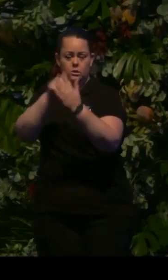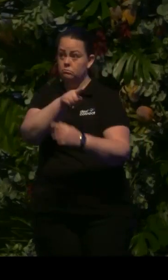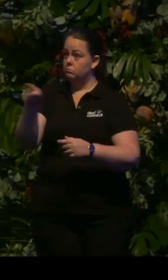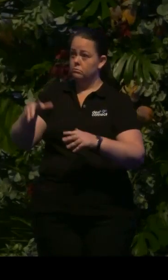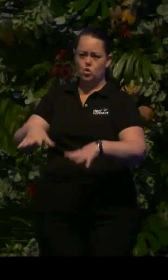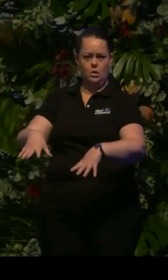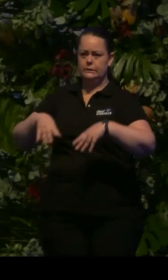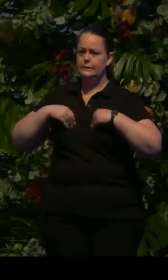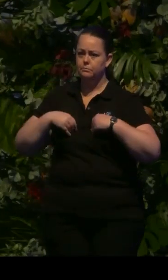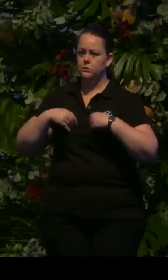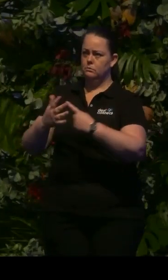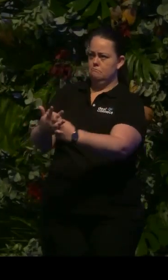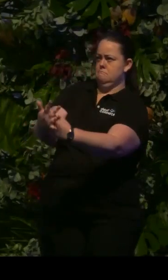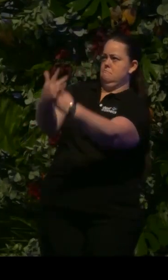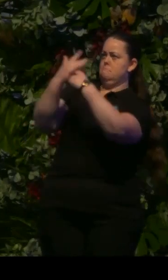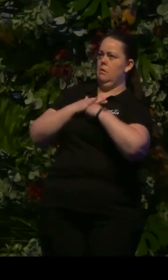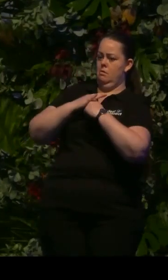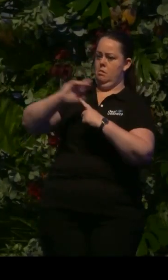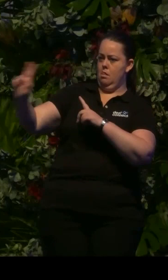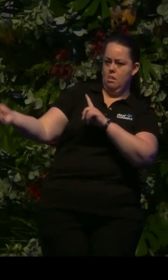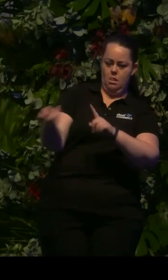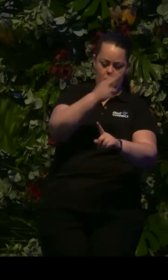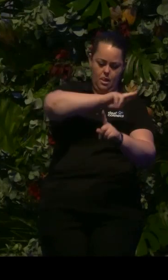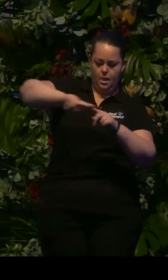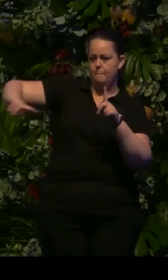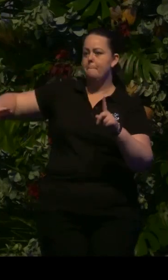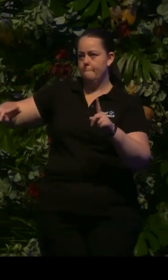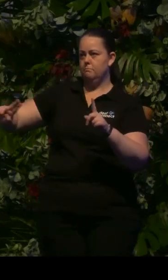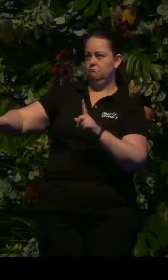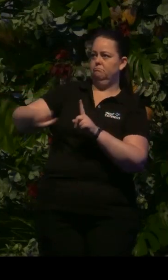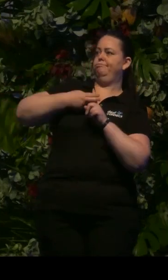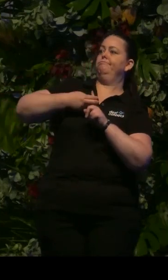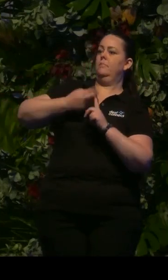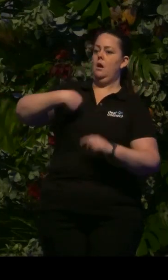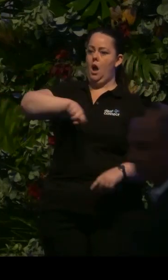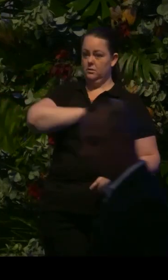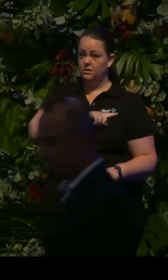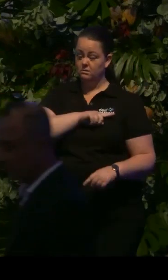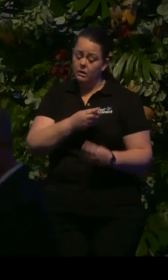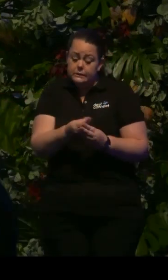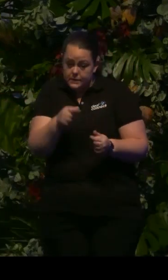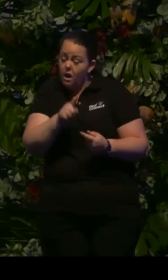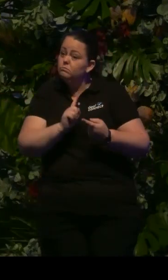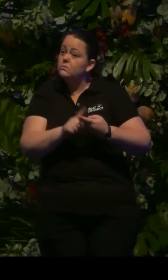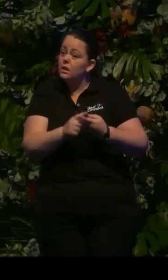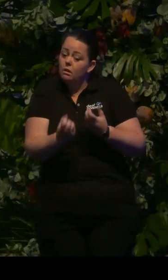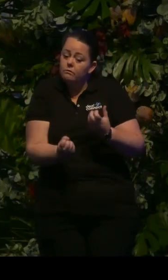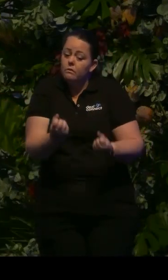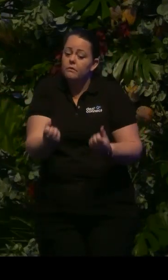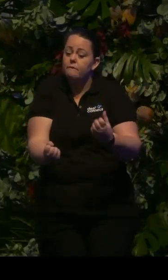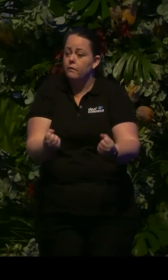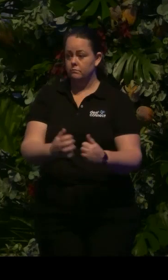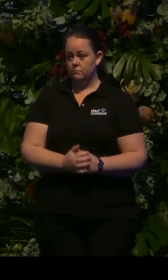stigma. In many places, these challenges remain and hard-fought gains are threatened. Working for change requires